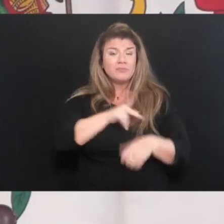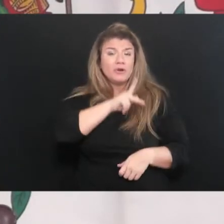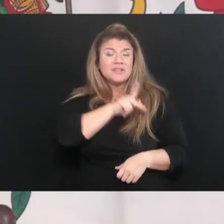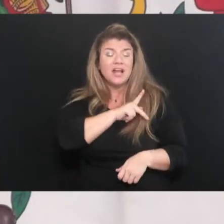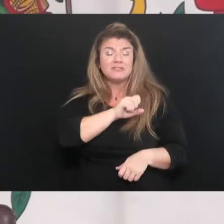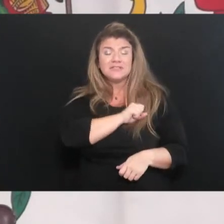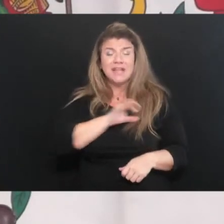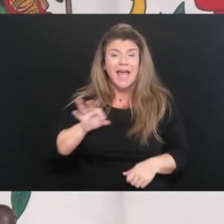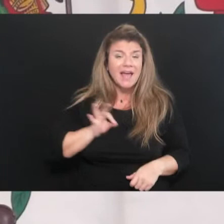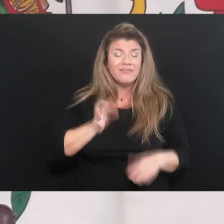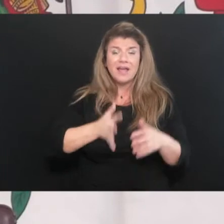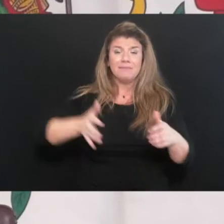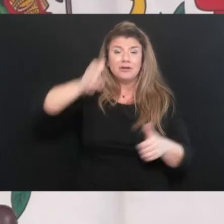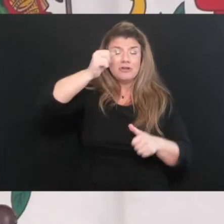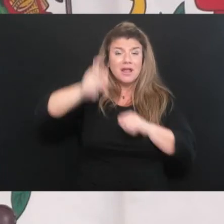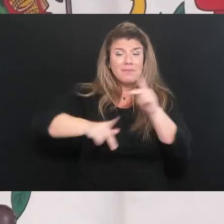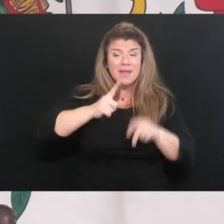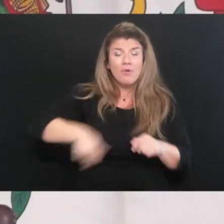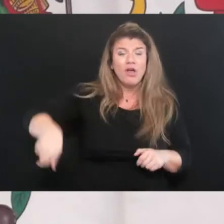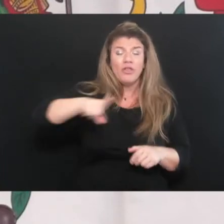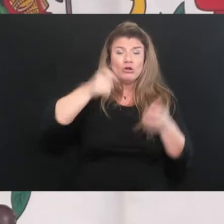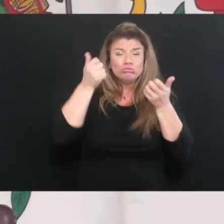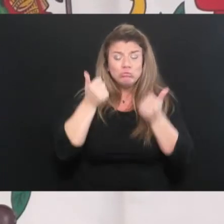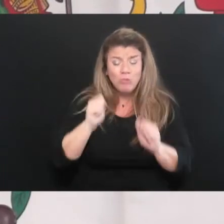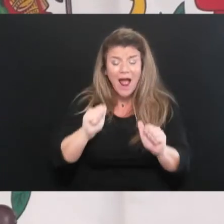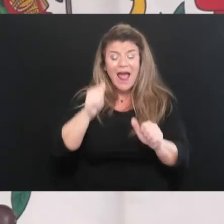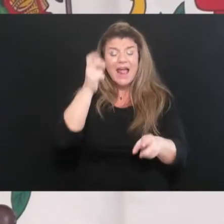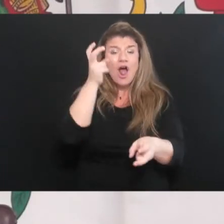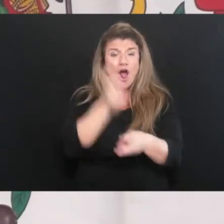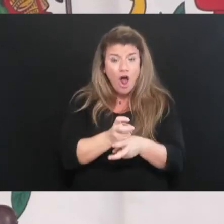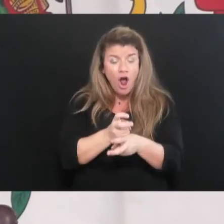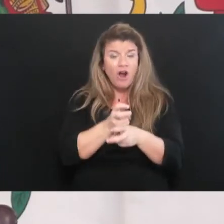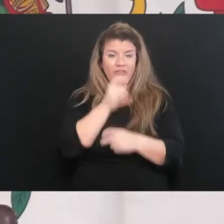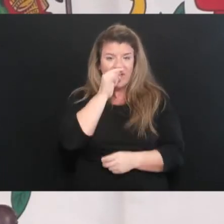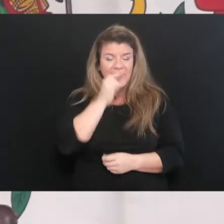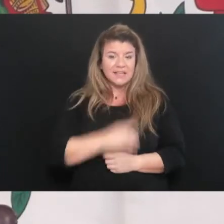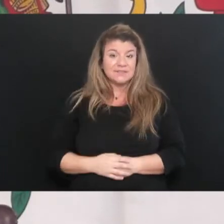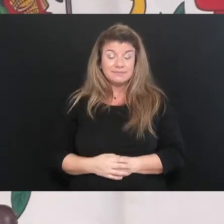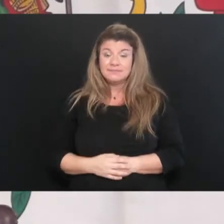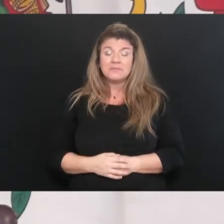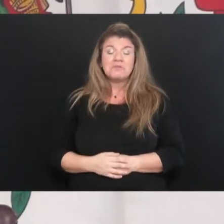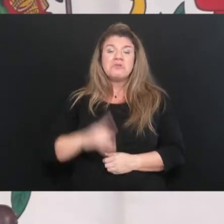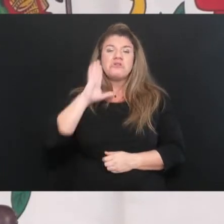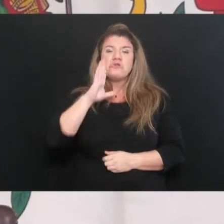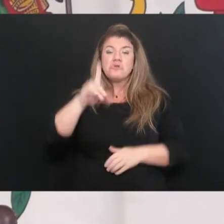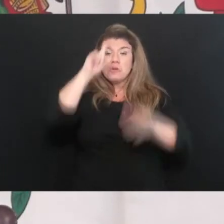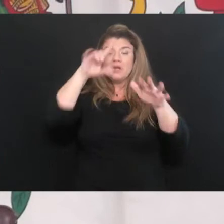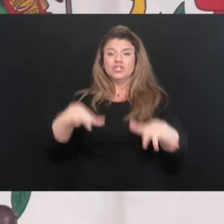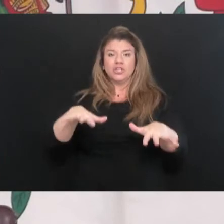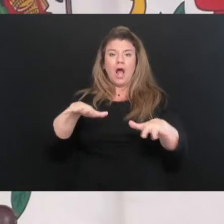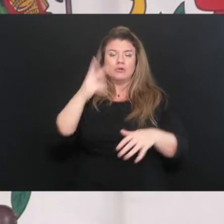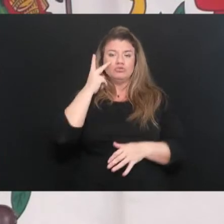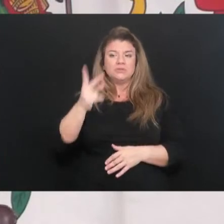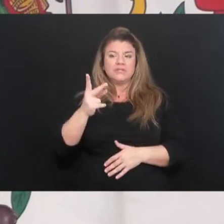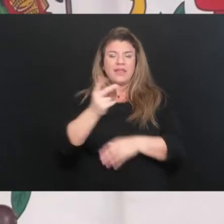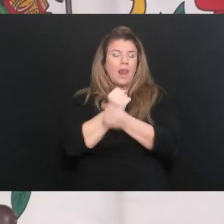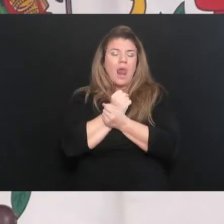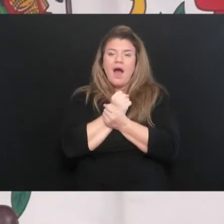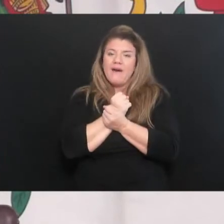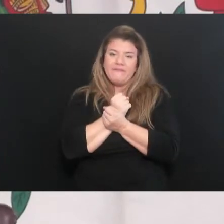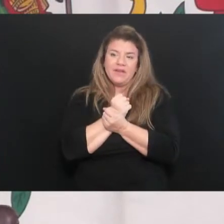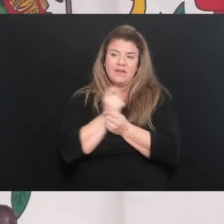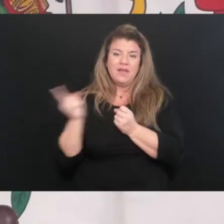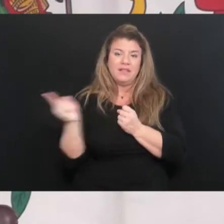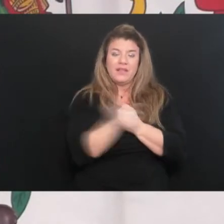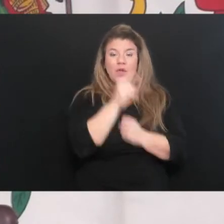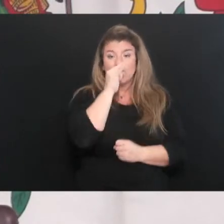the administrative people, how hard they're trying for the kids. You would be stunned to see the love that those kids